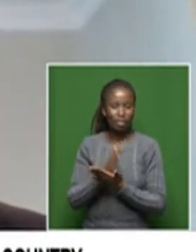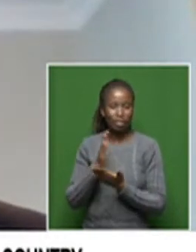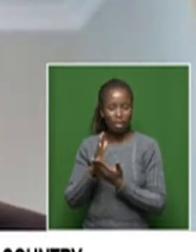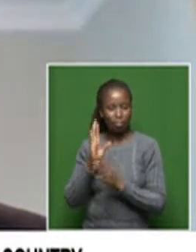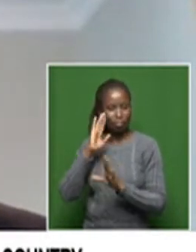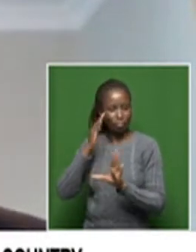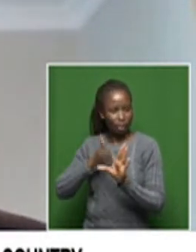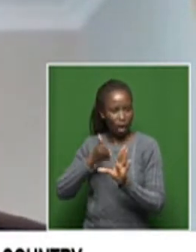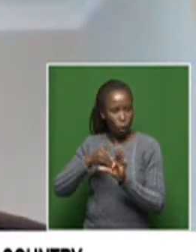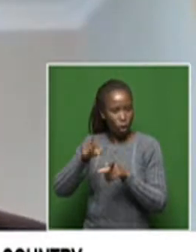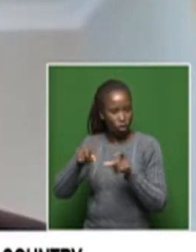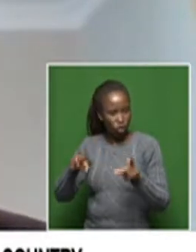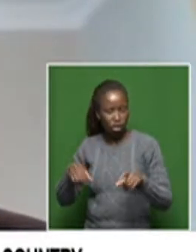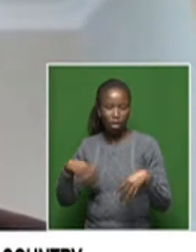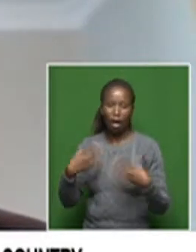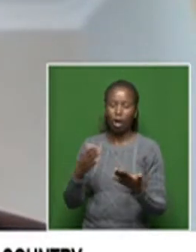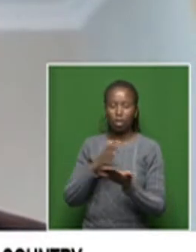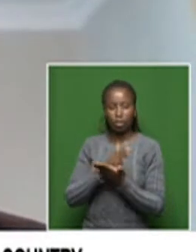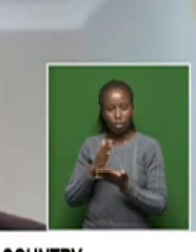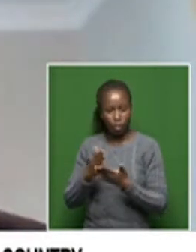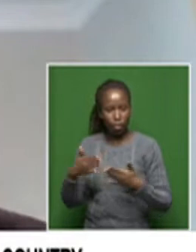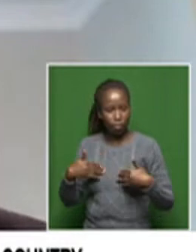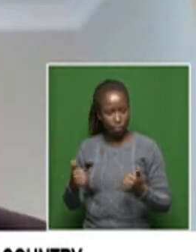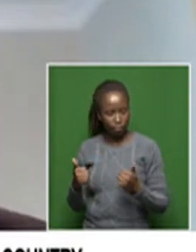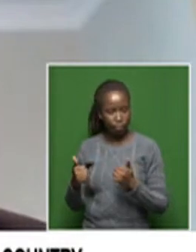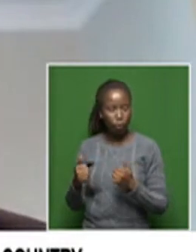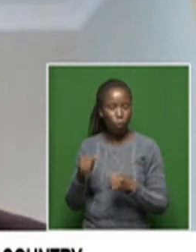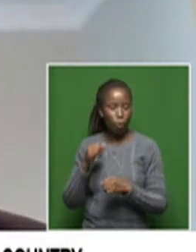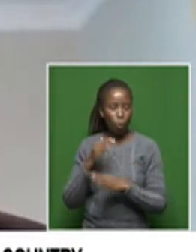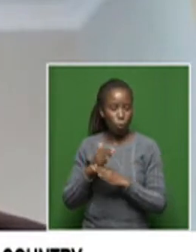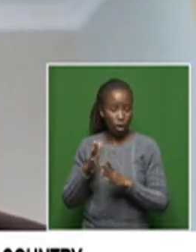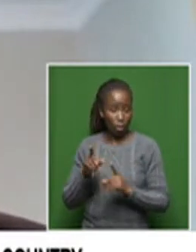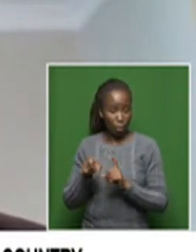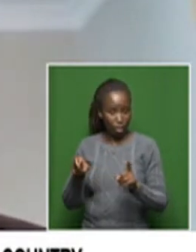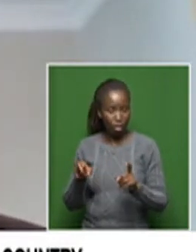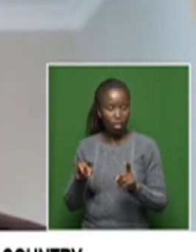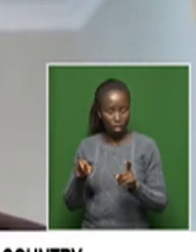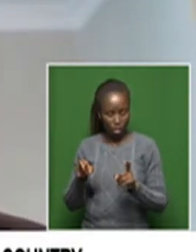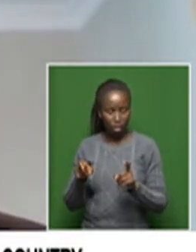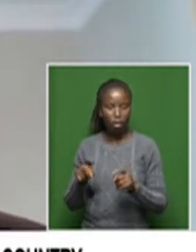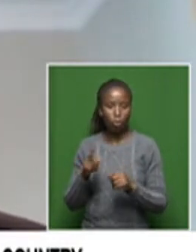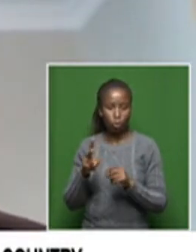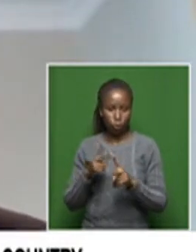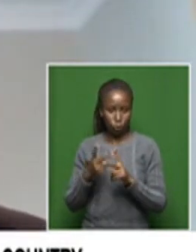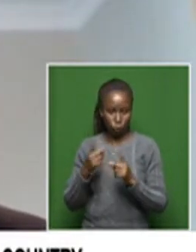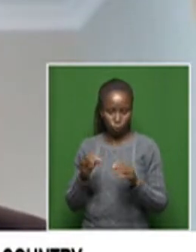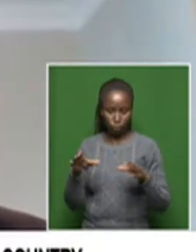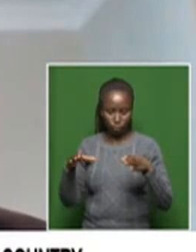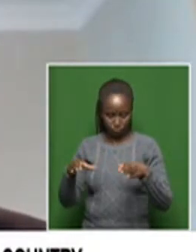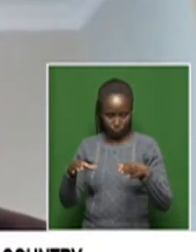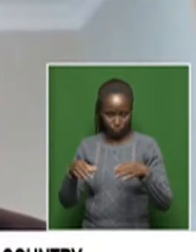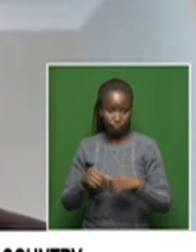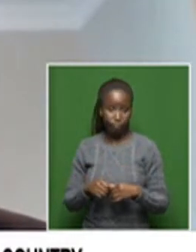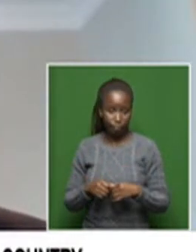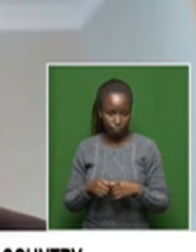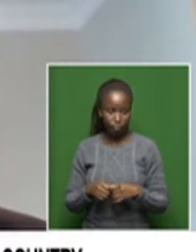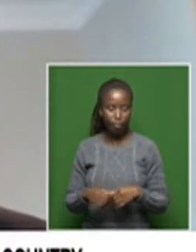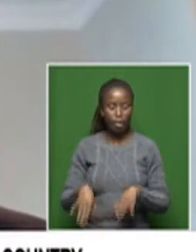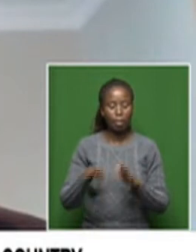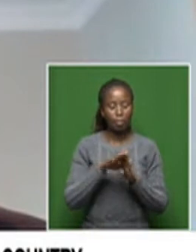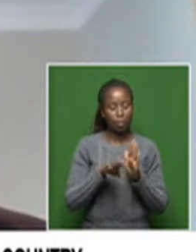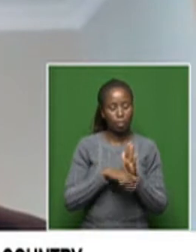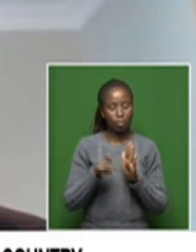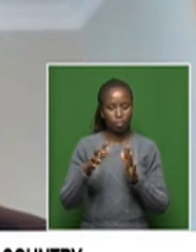are registered as healthcare workers. But the majority of people obviously still need to be vaccinated. The program is designed